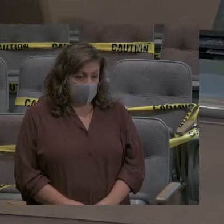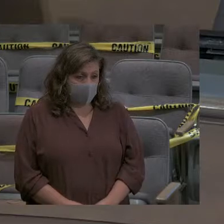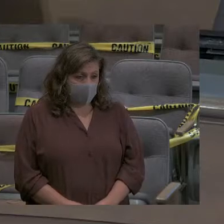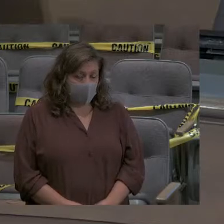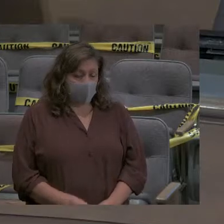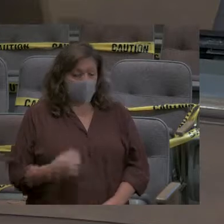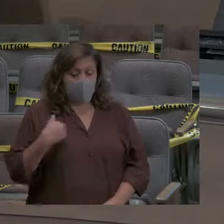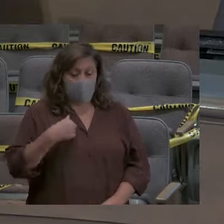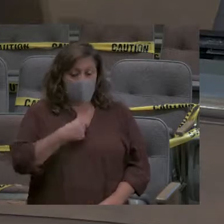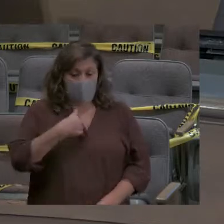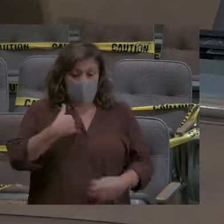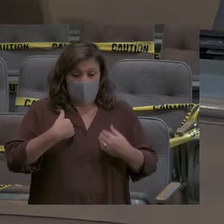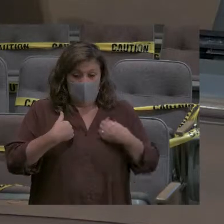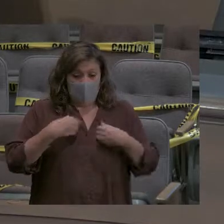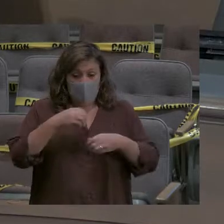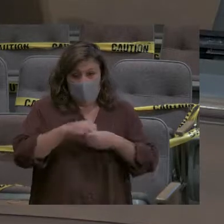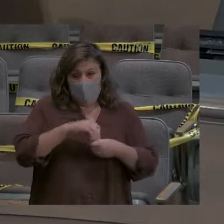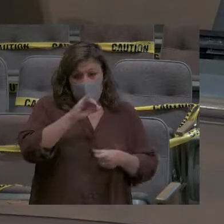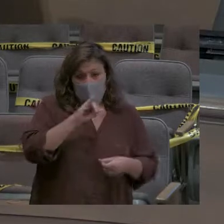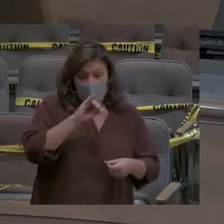across our ICUs,